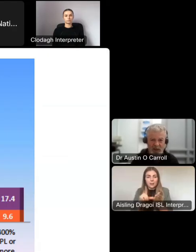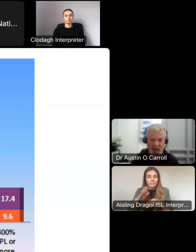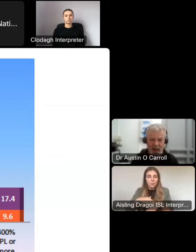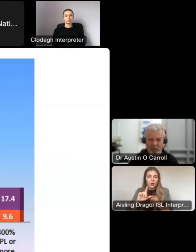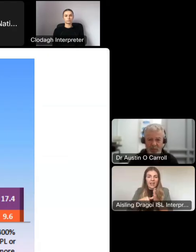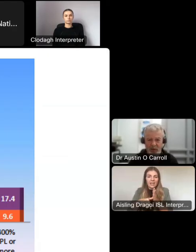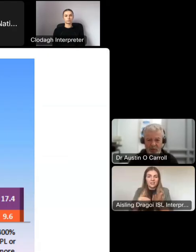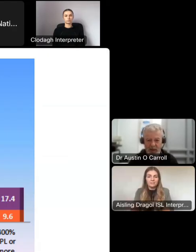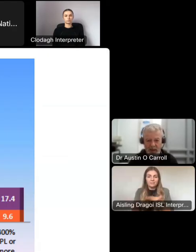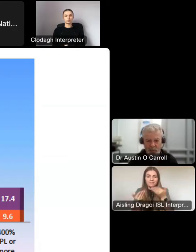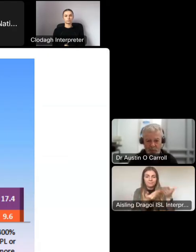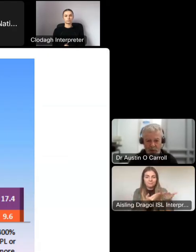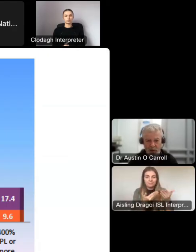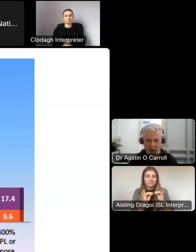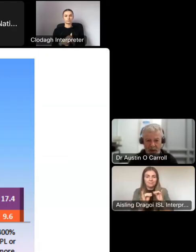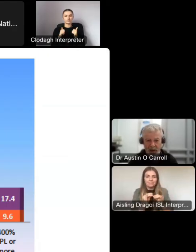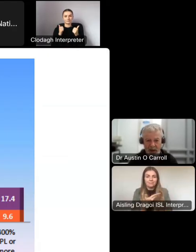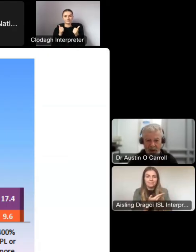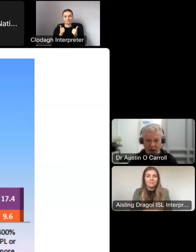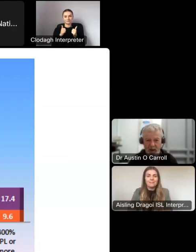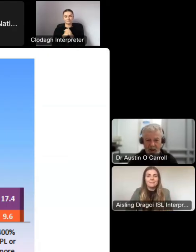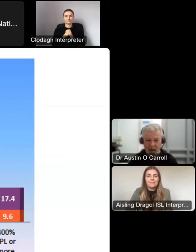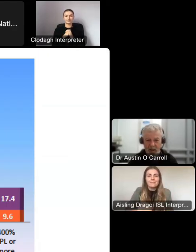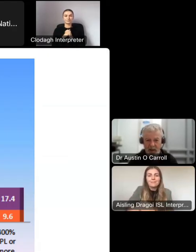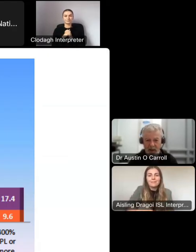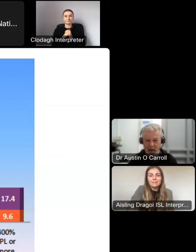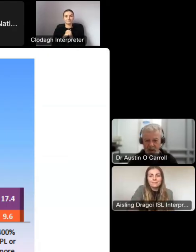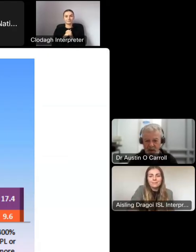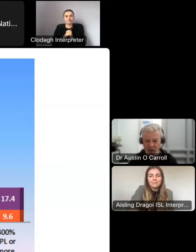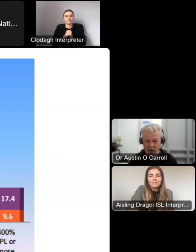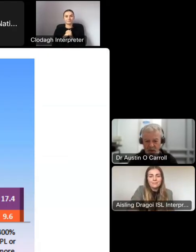This is, for example,